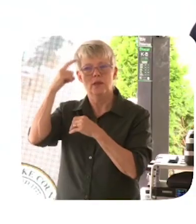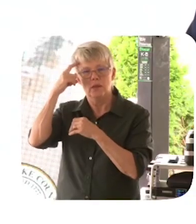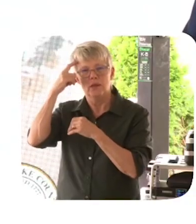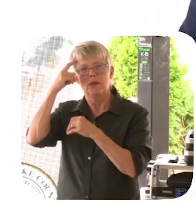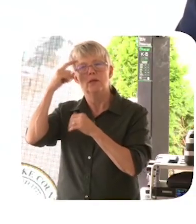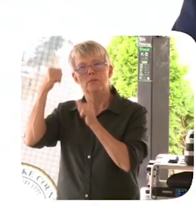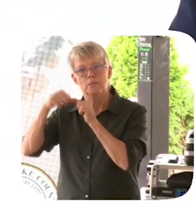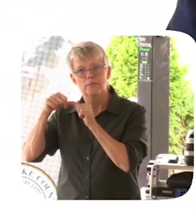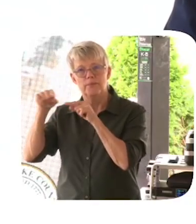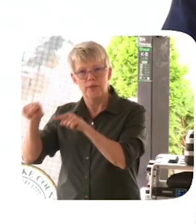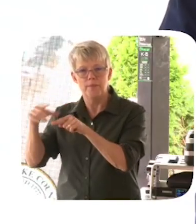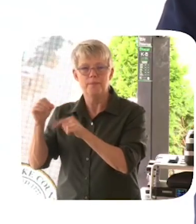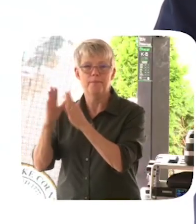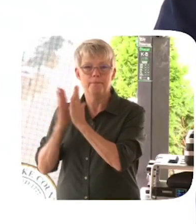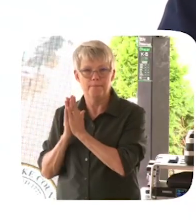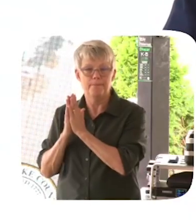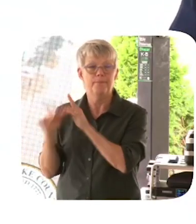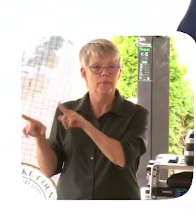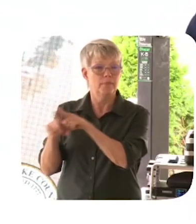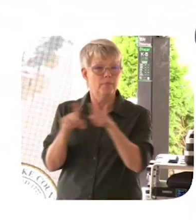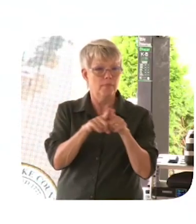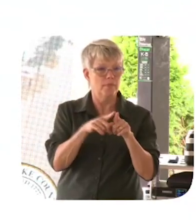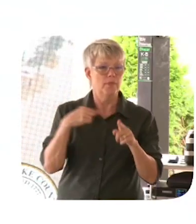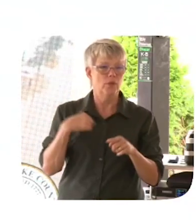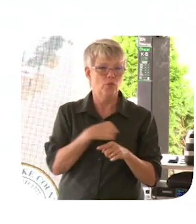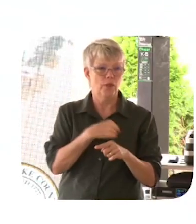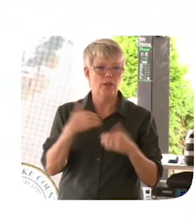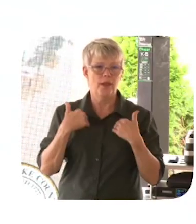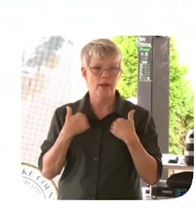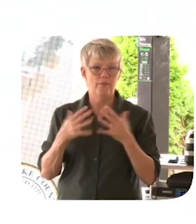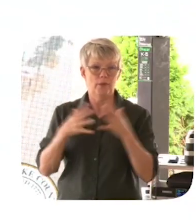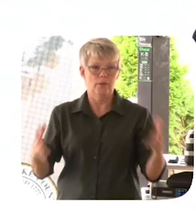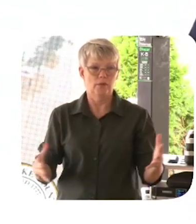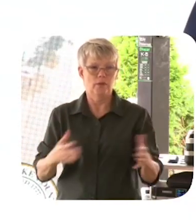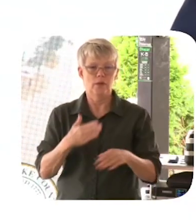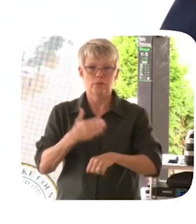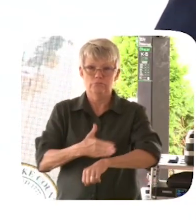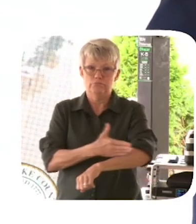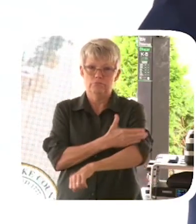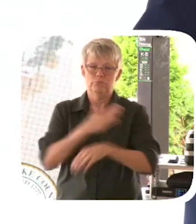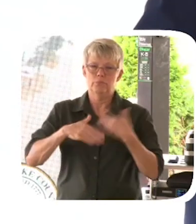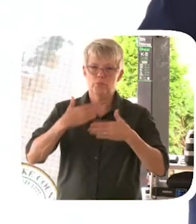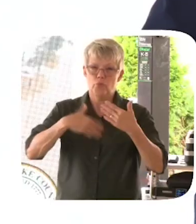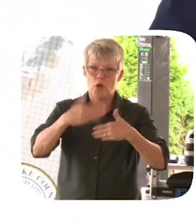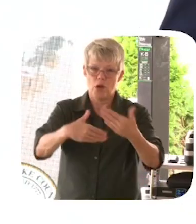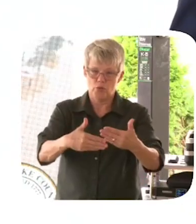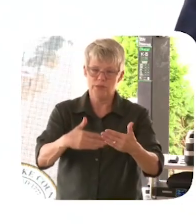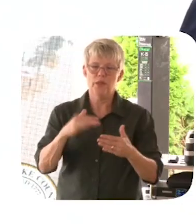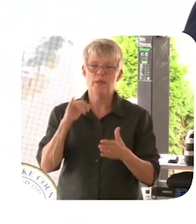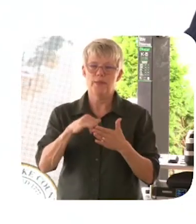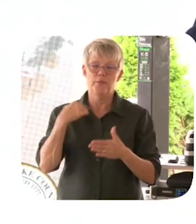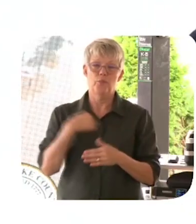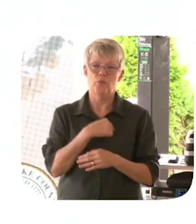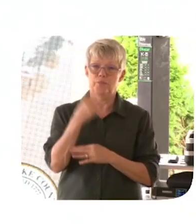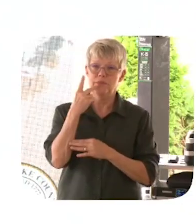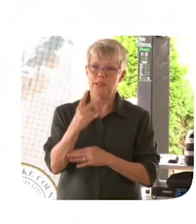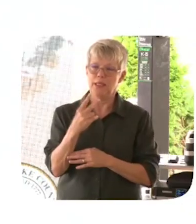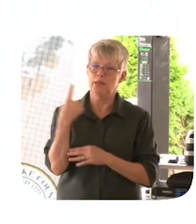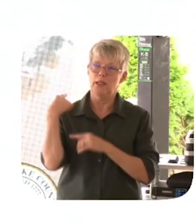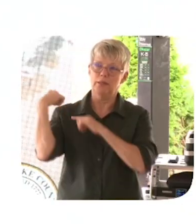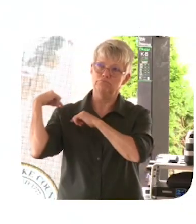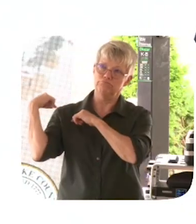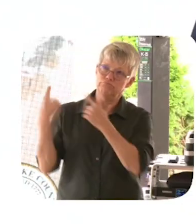At the same time, we gather here to acknowledge the incredible progress and resilience that we have seen in just 1